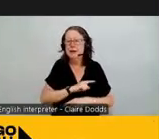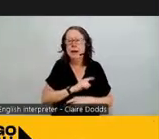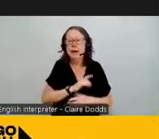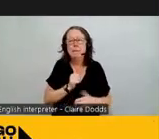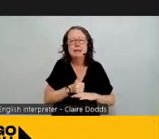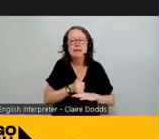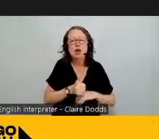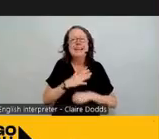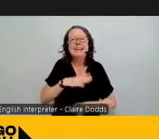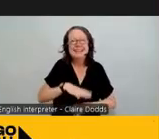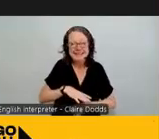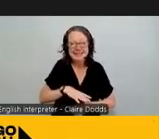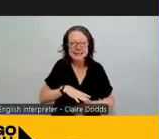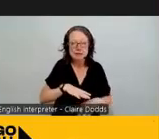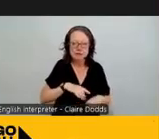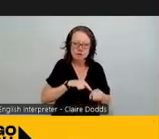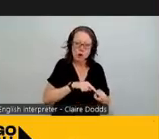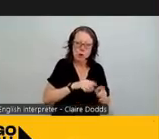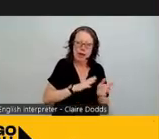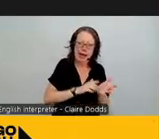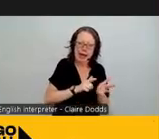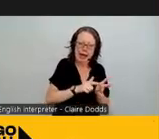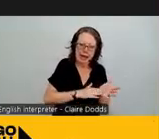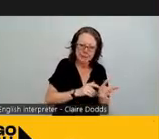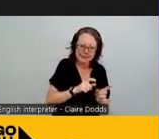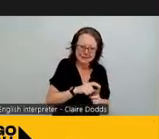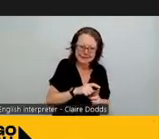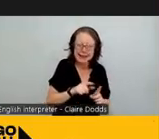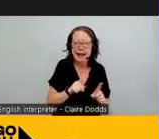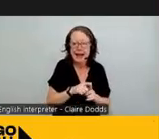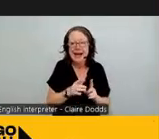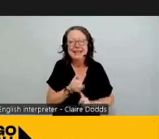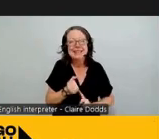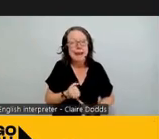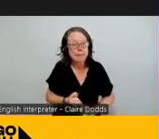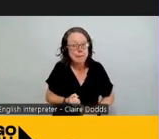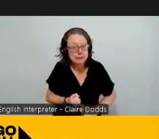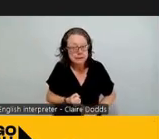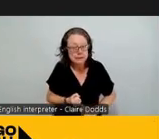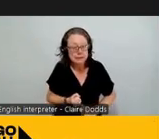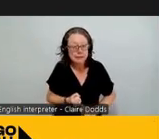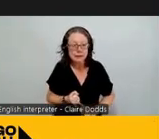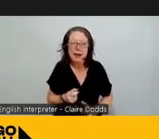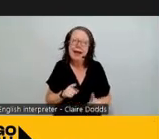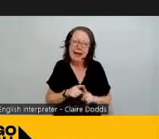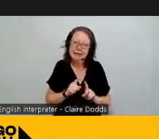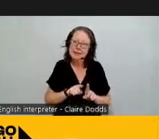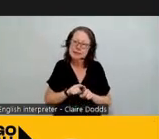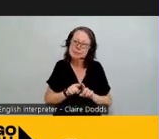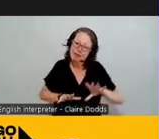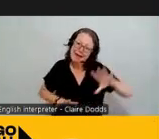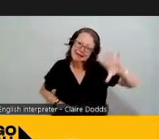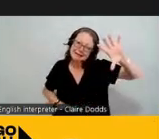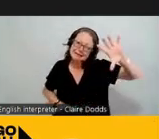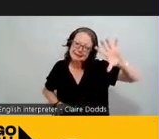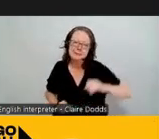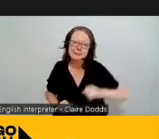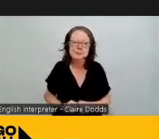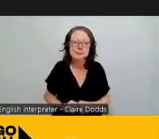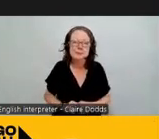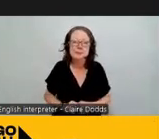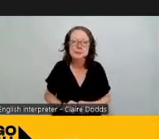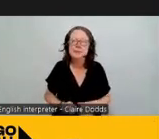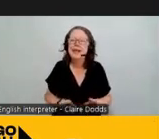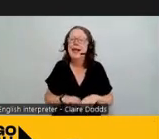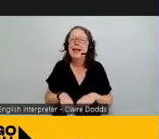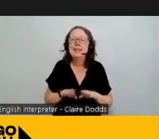profile, looking at IMD, looking at attainment, and trying to cover as much of the country as possible. The National Year of Reading is